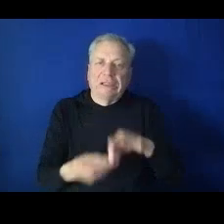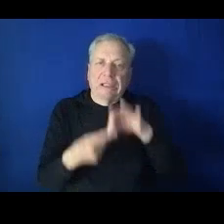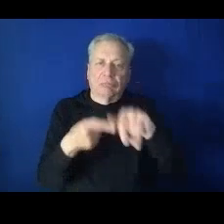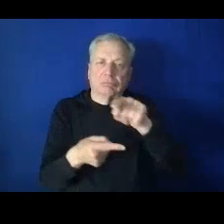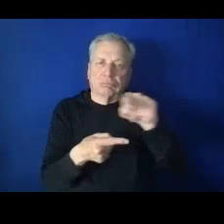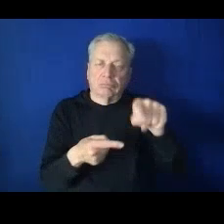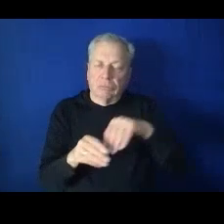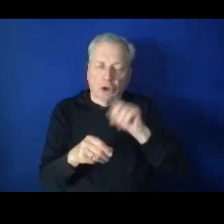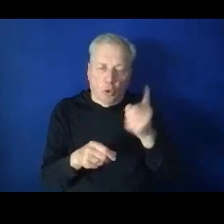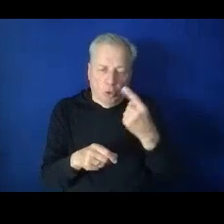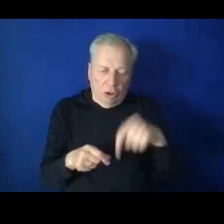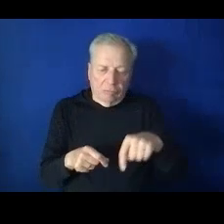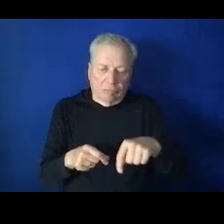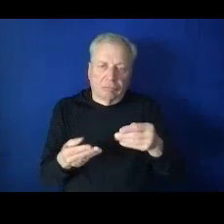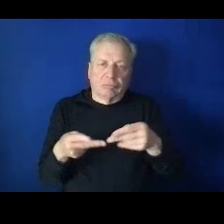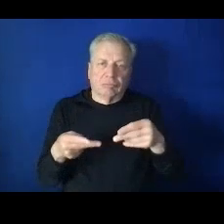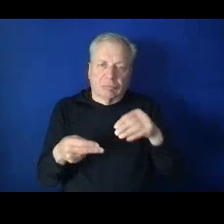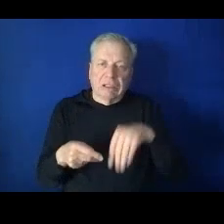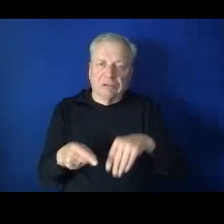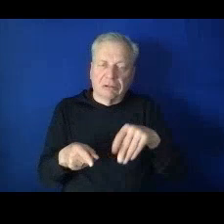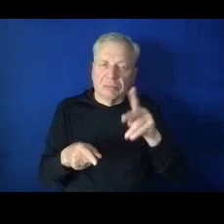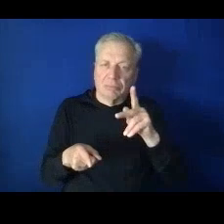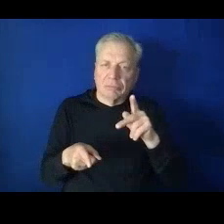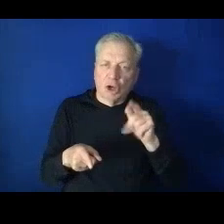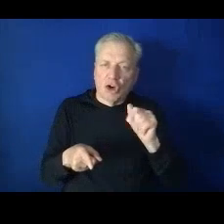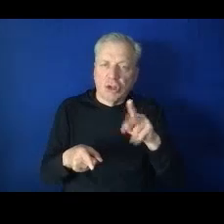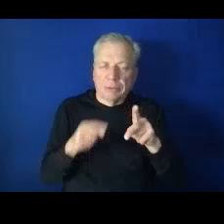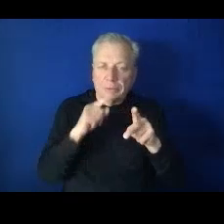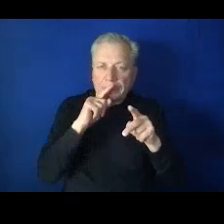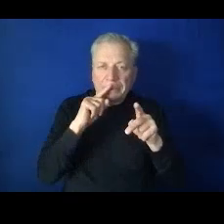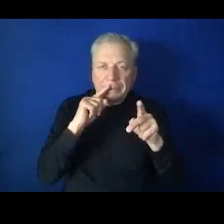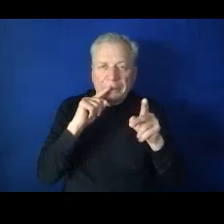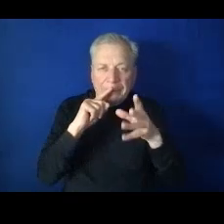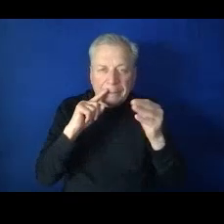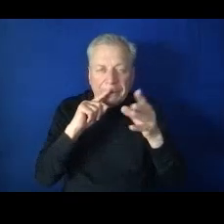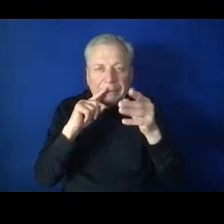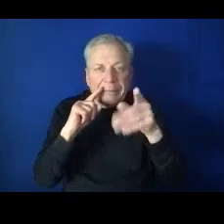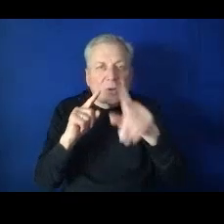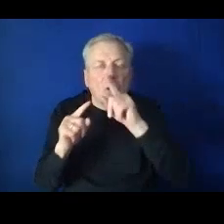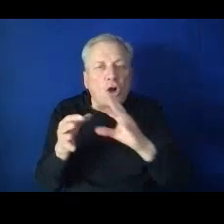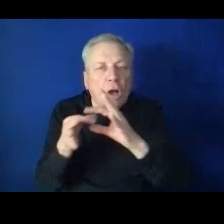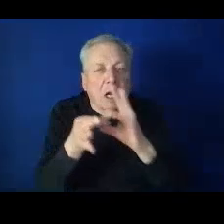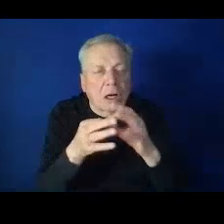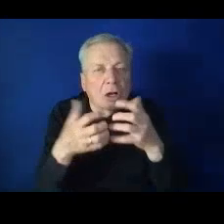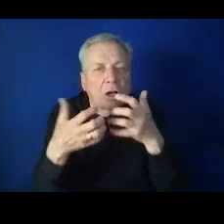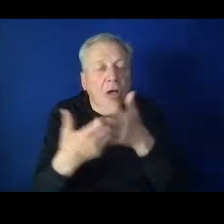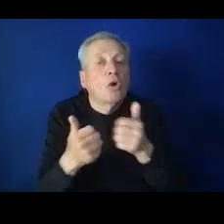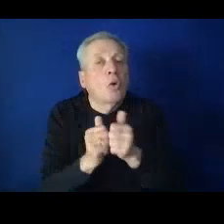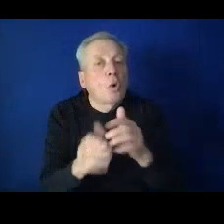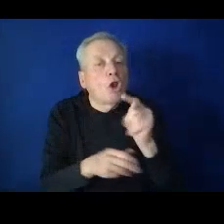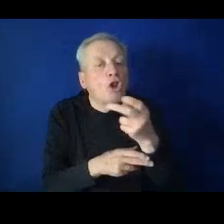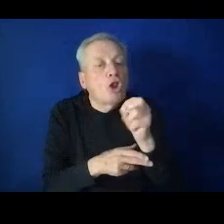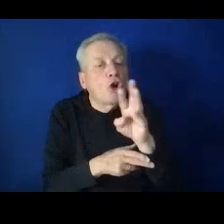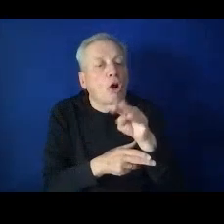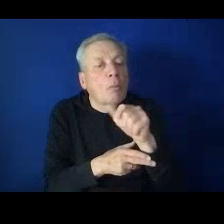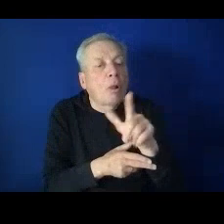of challenges or stressors, and they also are tied tightly to the thermal